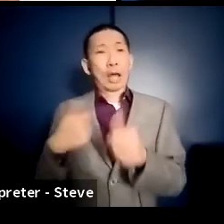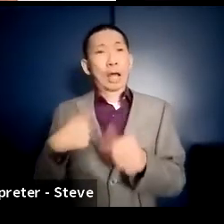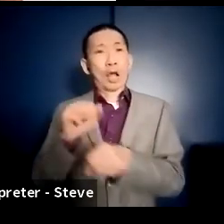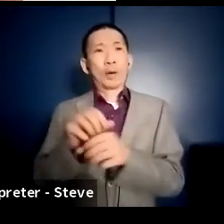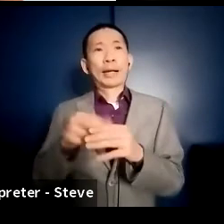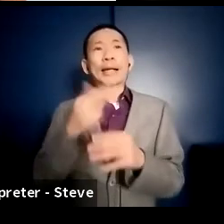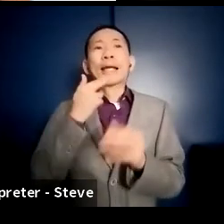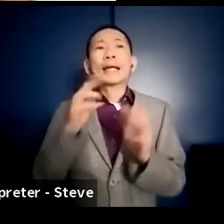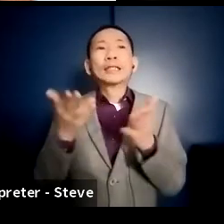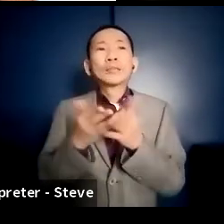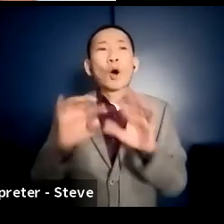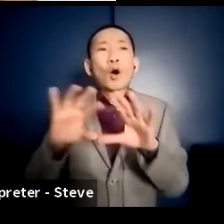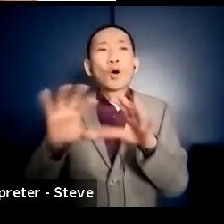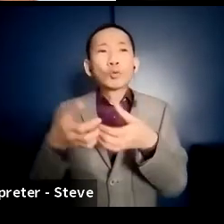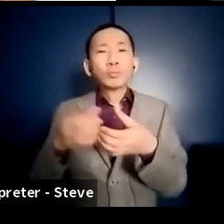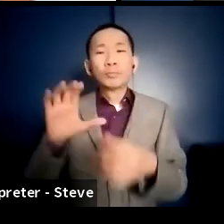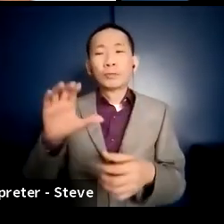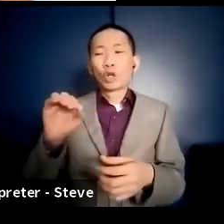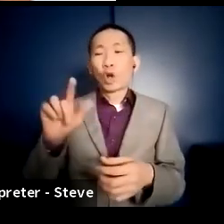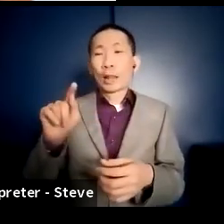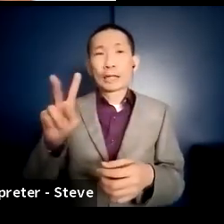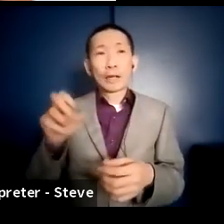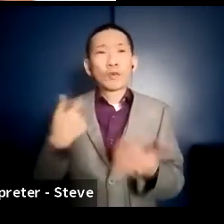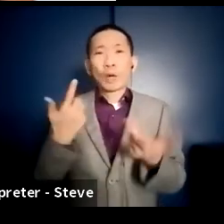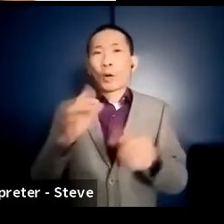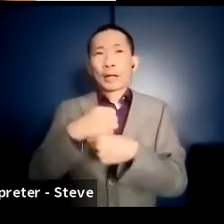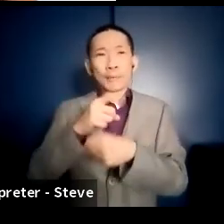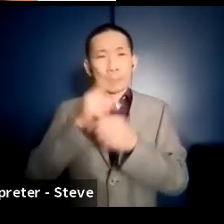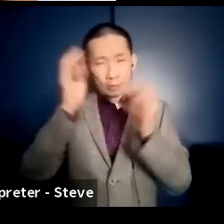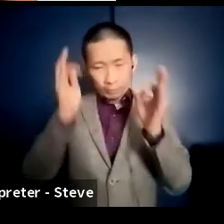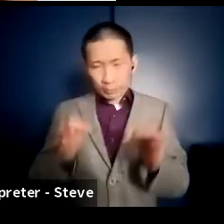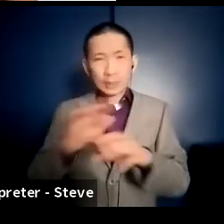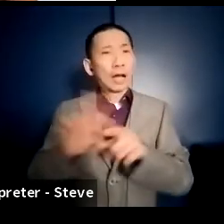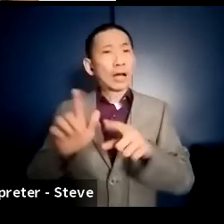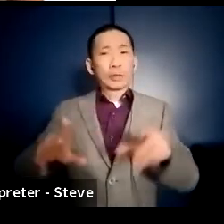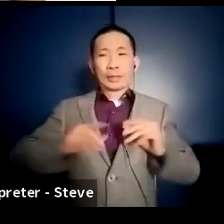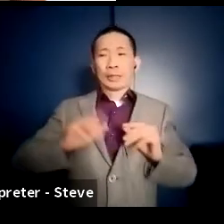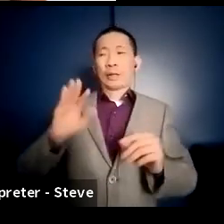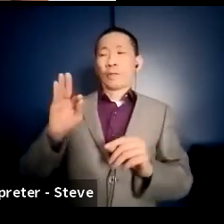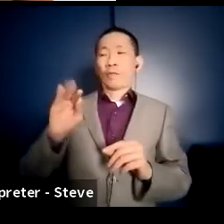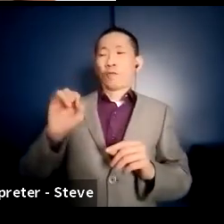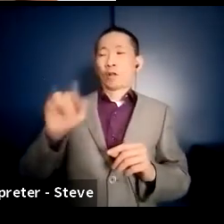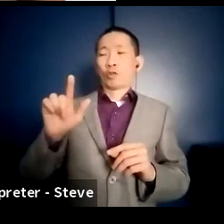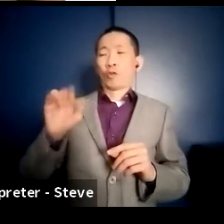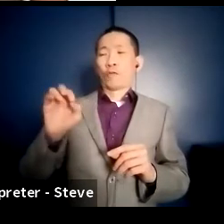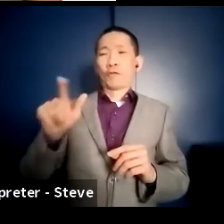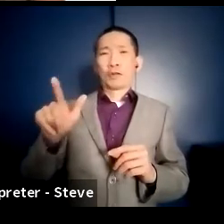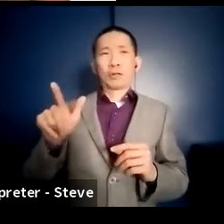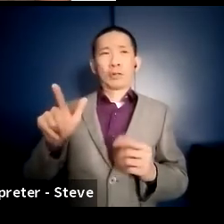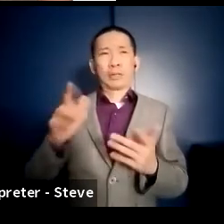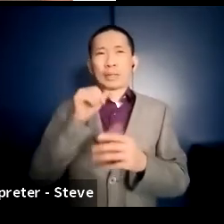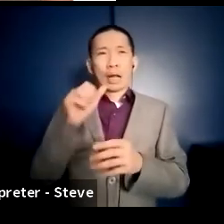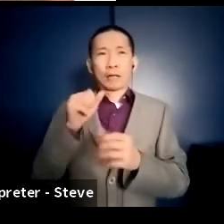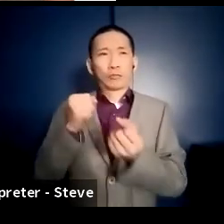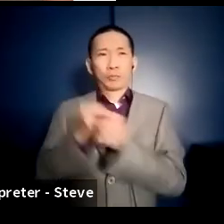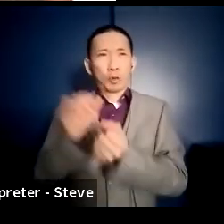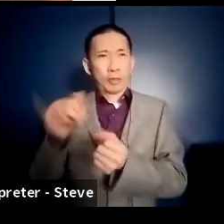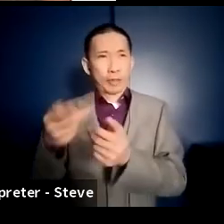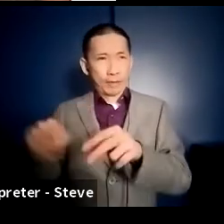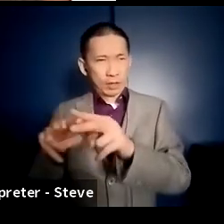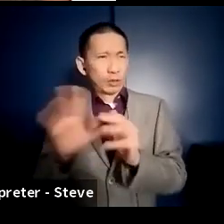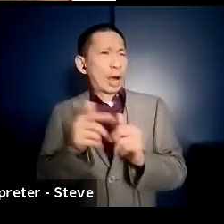small collective and like, we already made commitments not to take fossil fuels. It's not with our values. So like, how can we contribute?